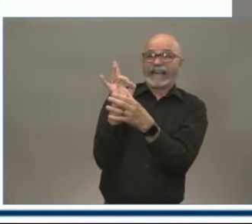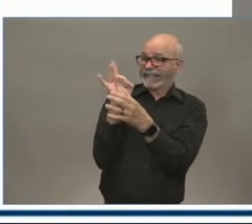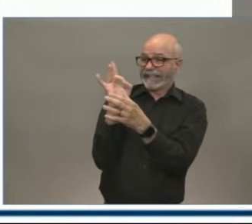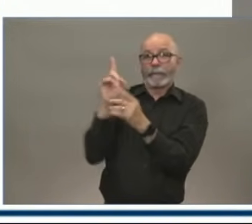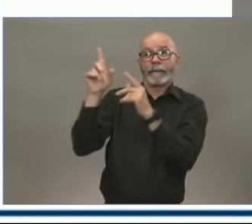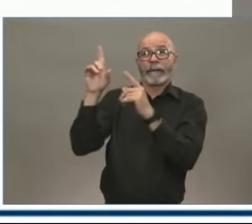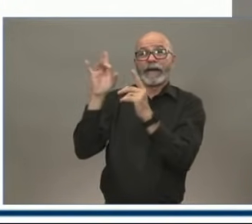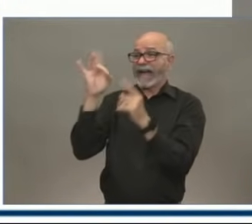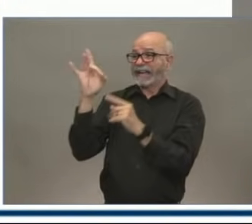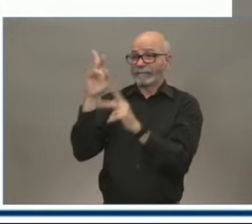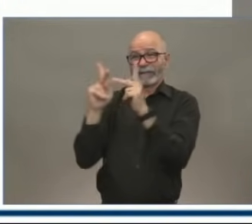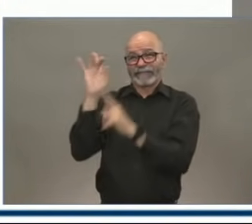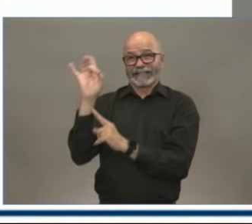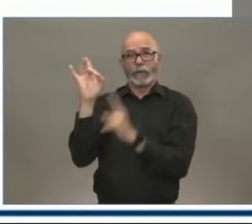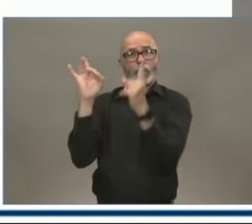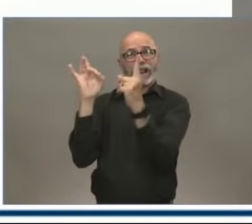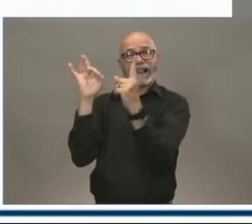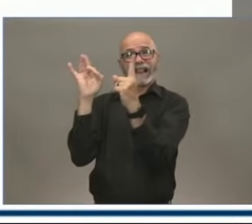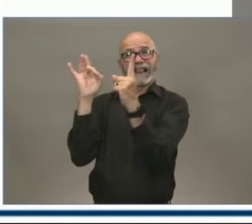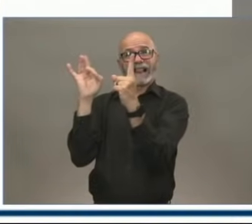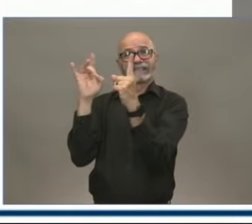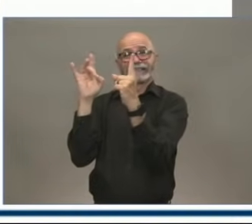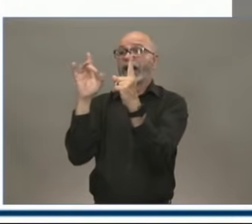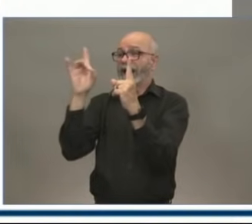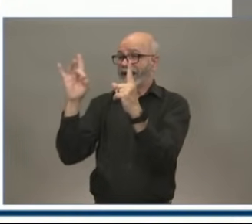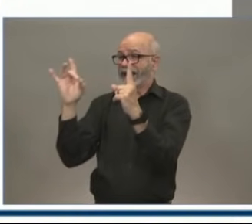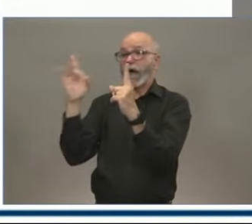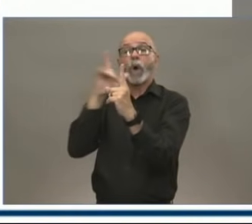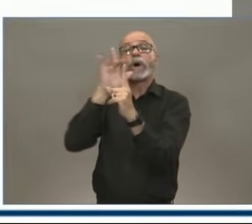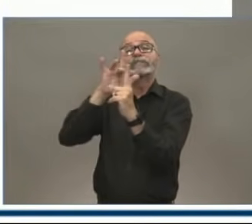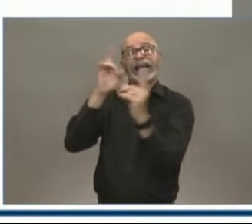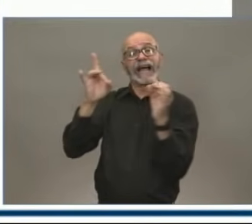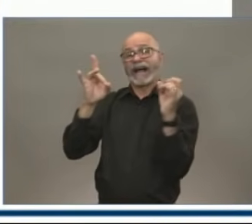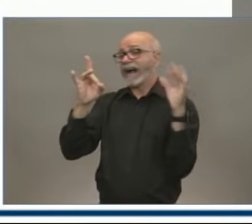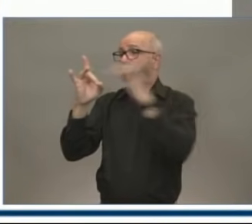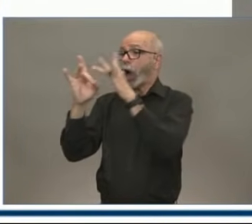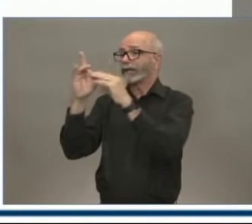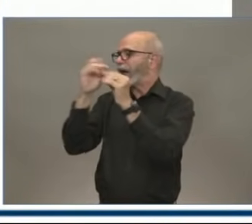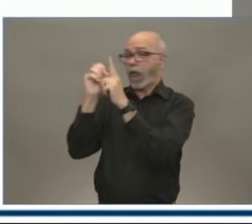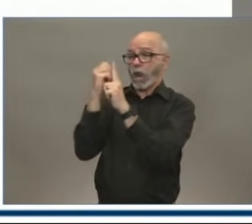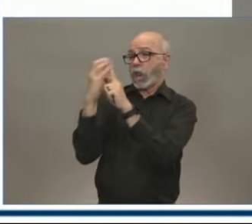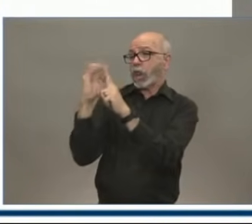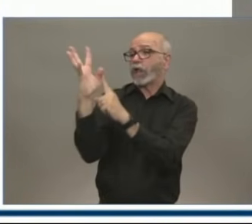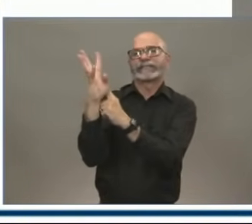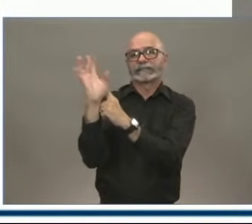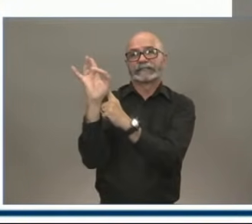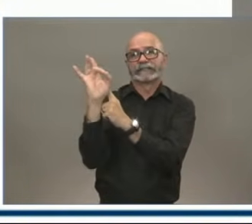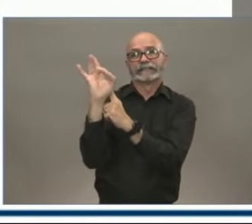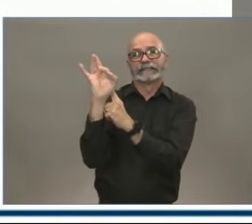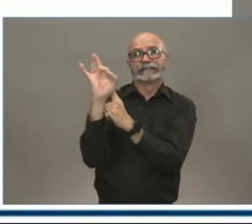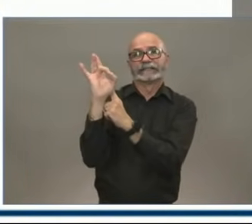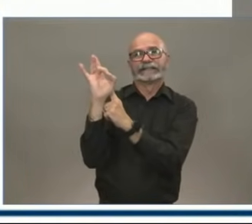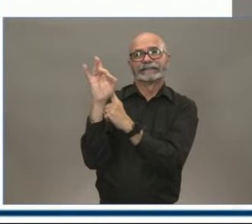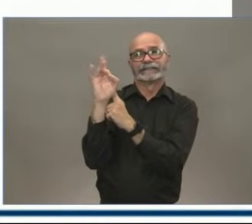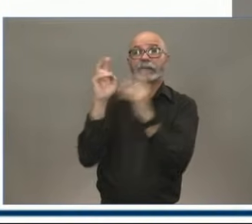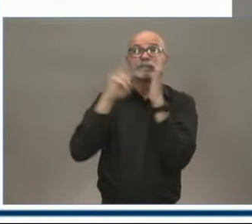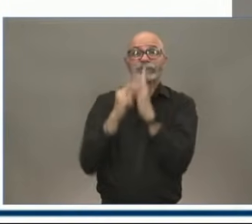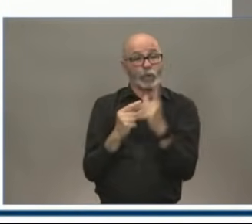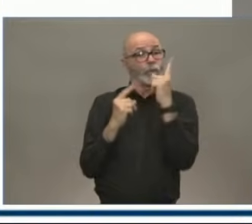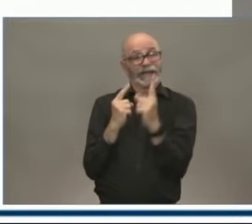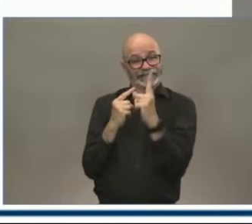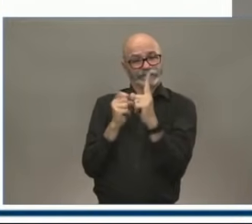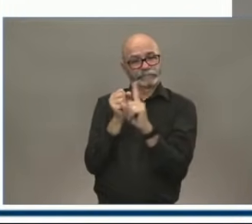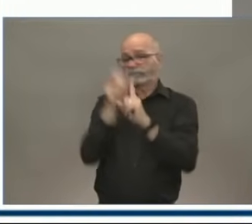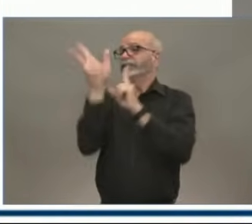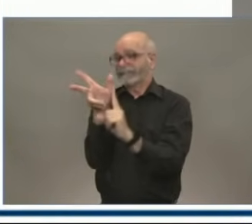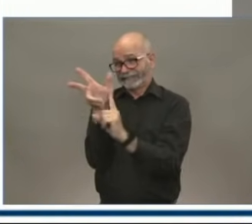put that into context, during the first wave, there were an average of 3 close contacts per case. And that simply means that on average, everybody